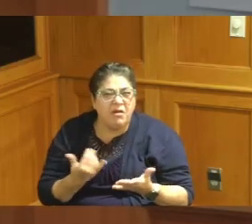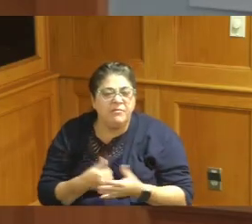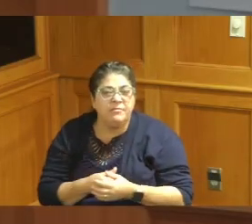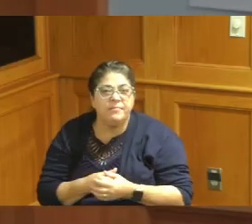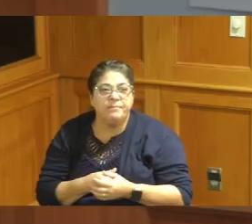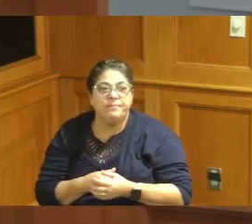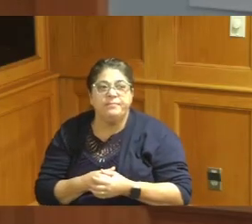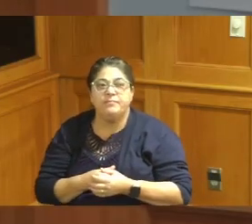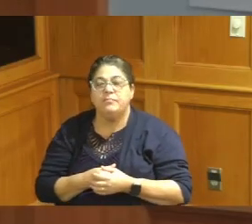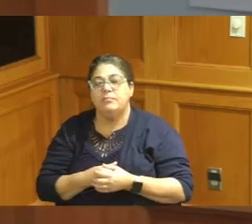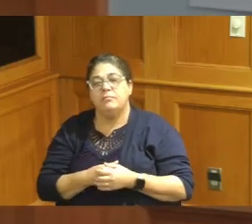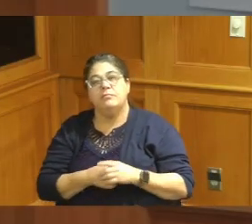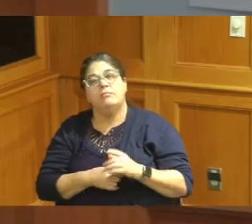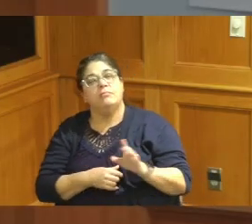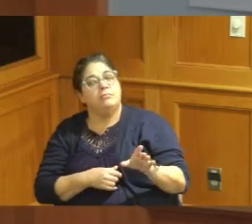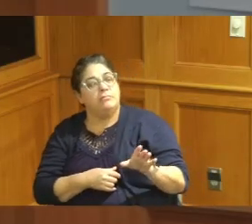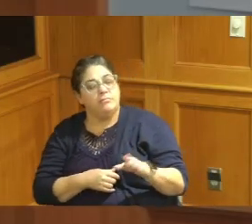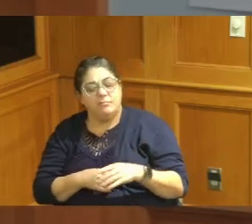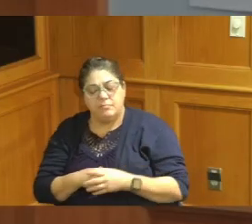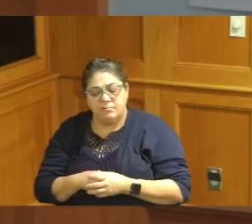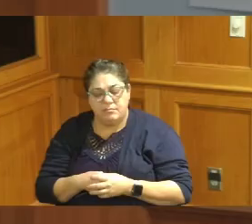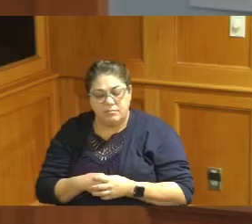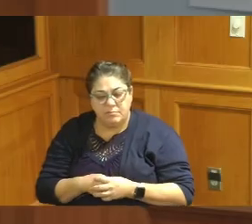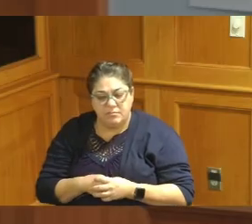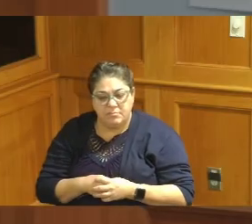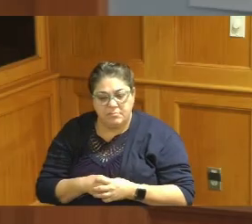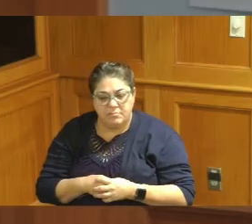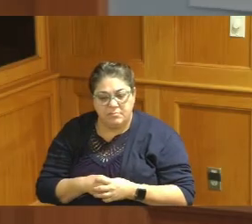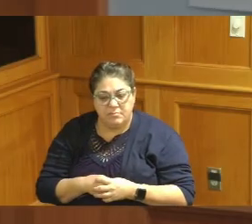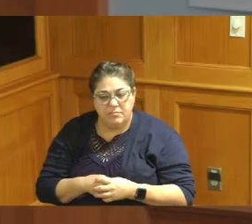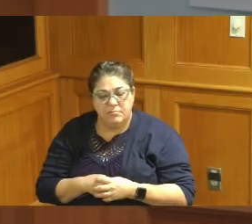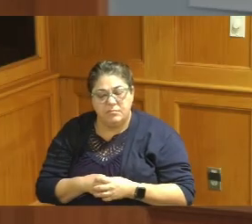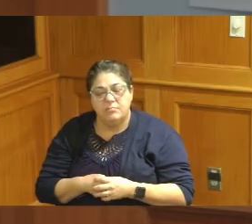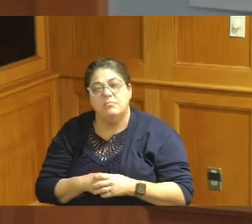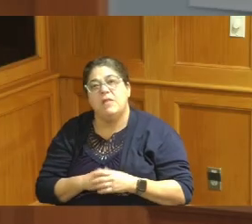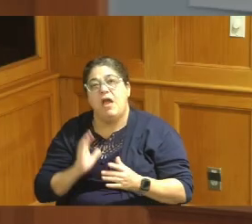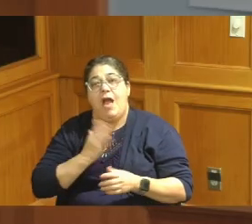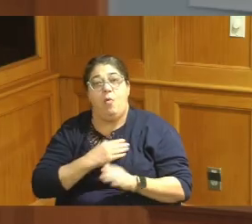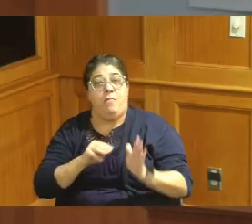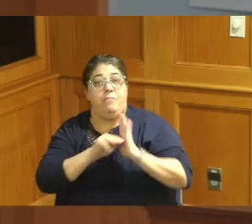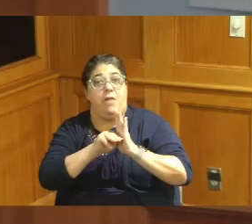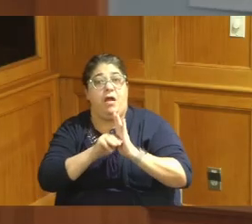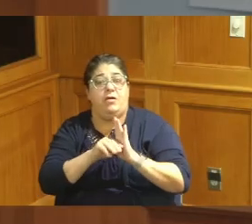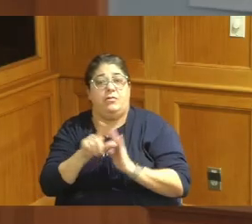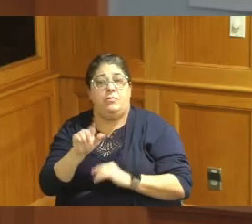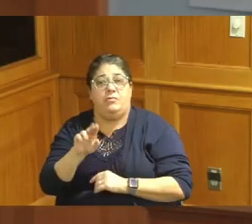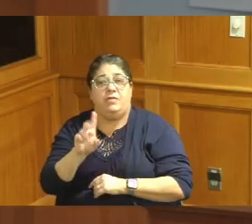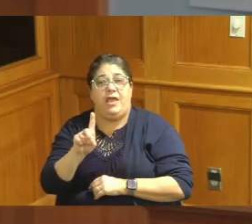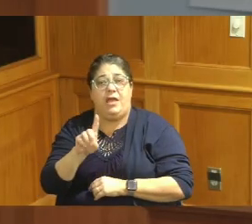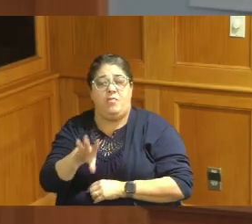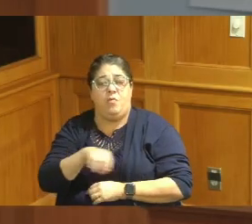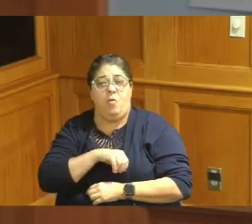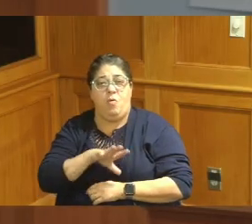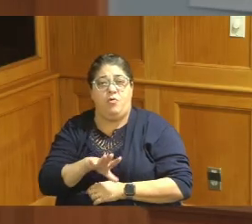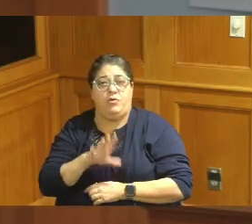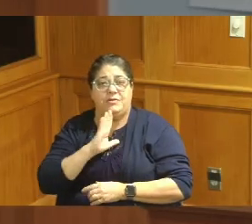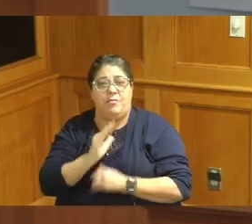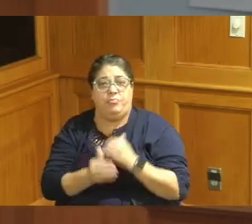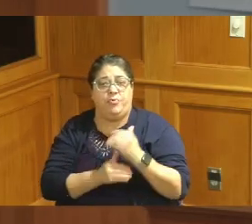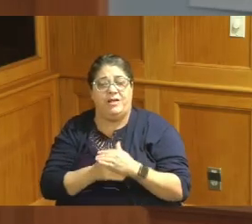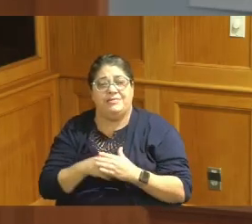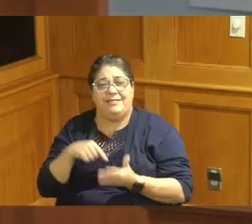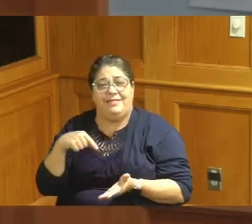we have our model with regards to landowners. Our process in this particular example